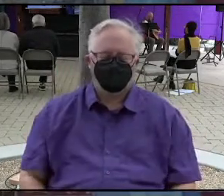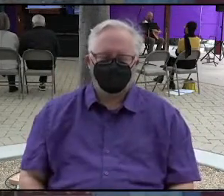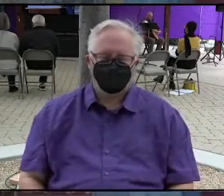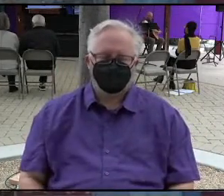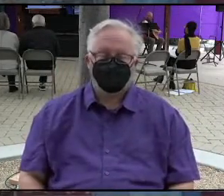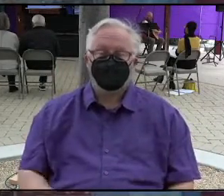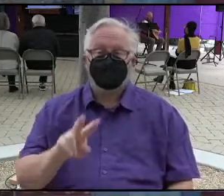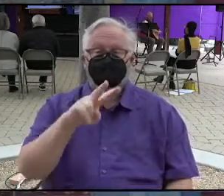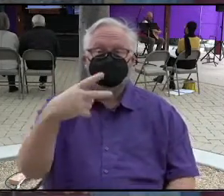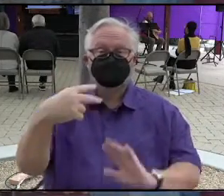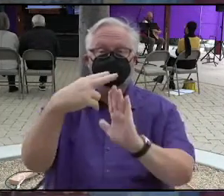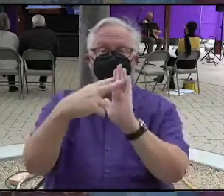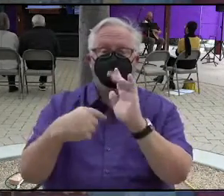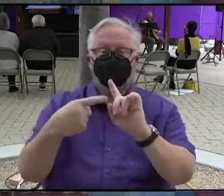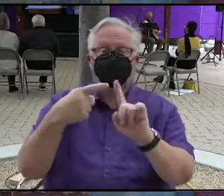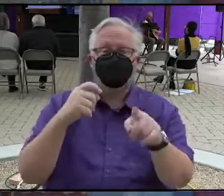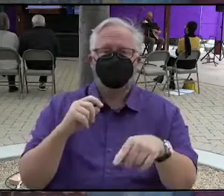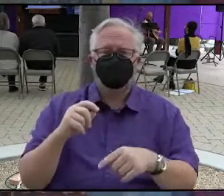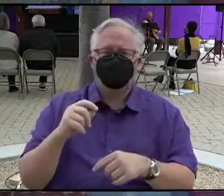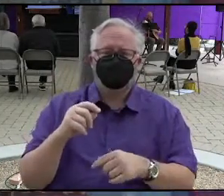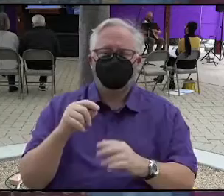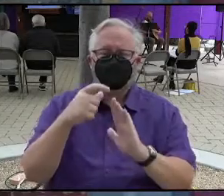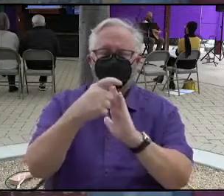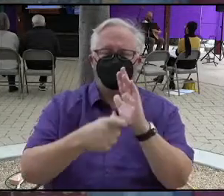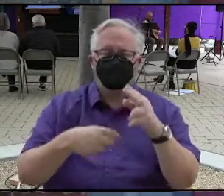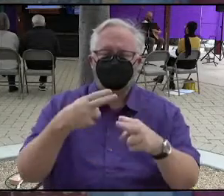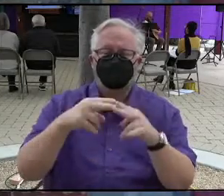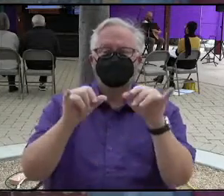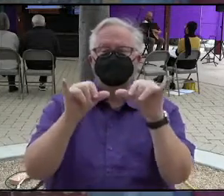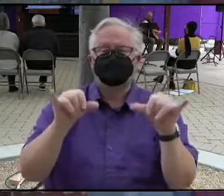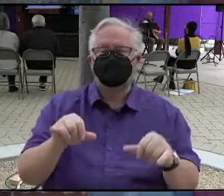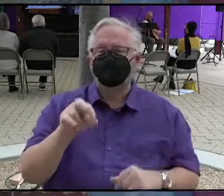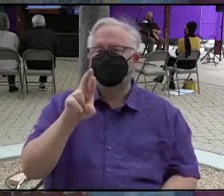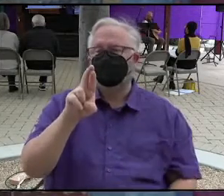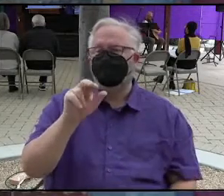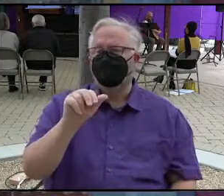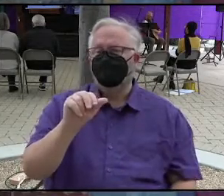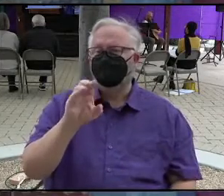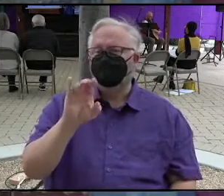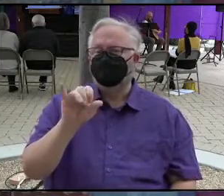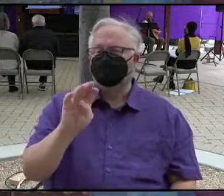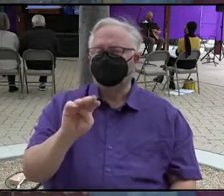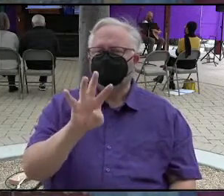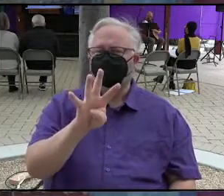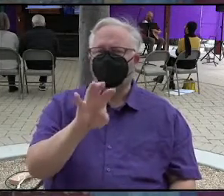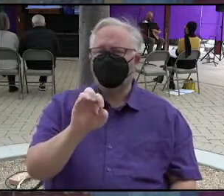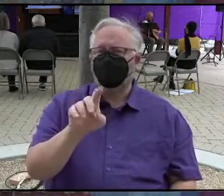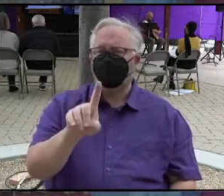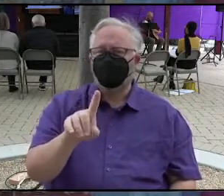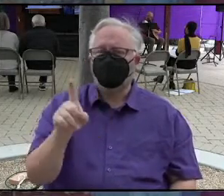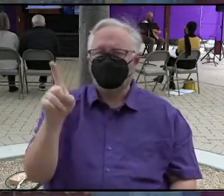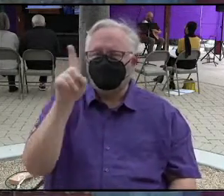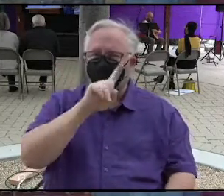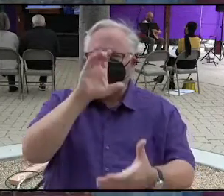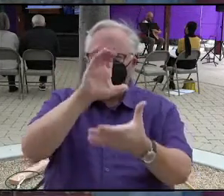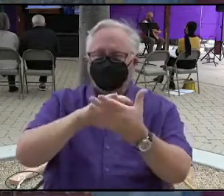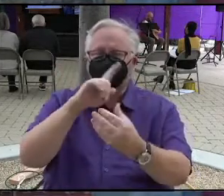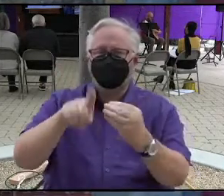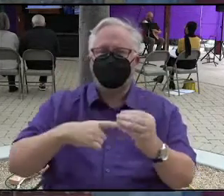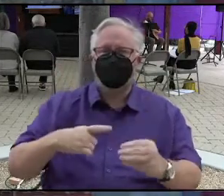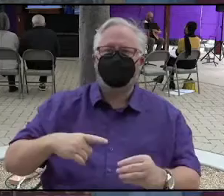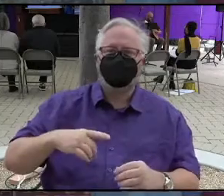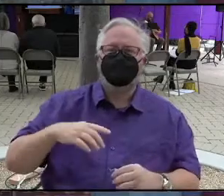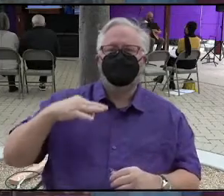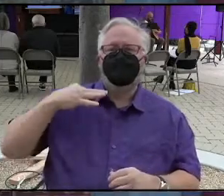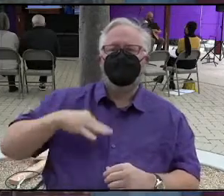This one comes from an article called Systemic Racism 401, The Myth of Meritocracy,